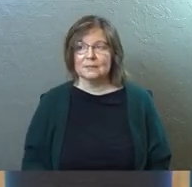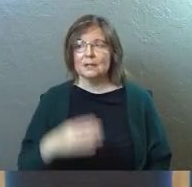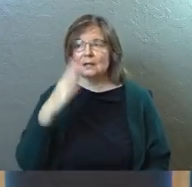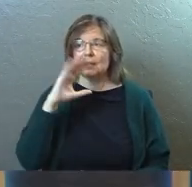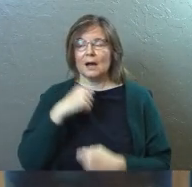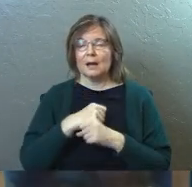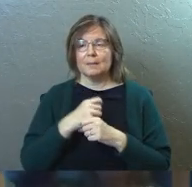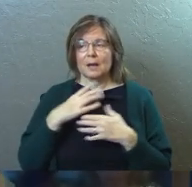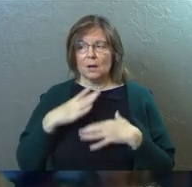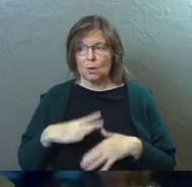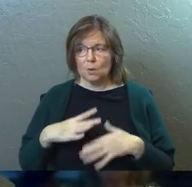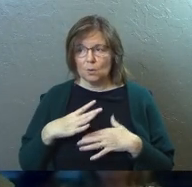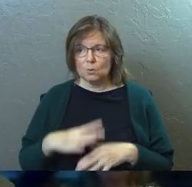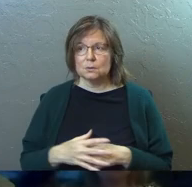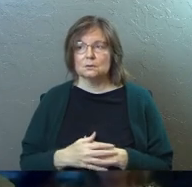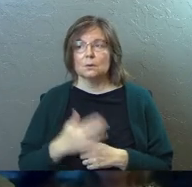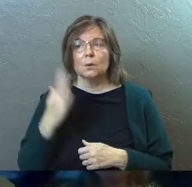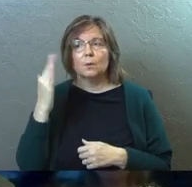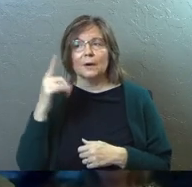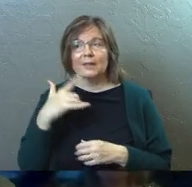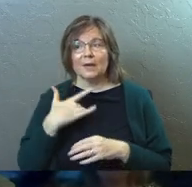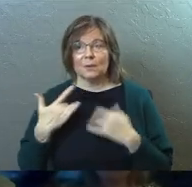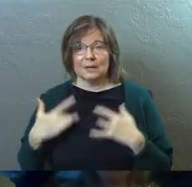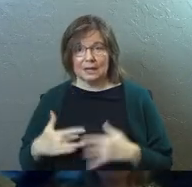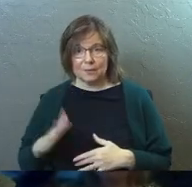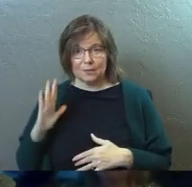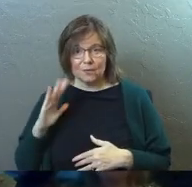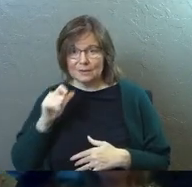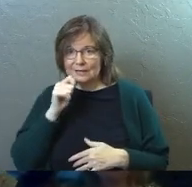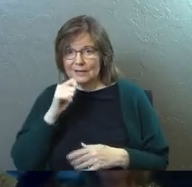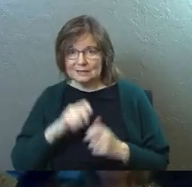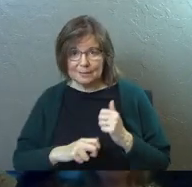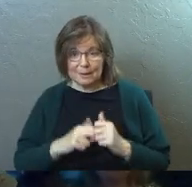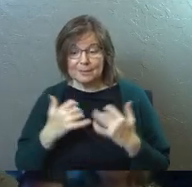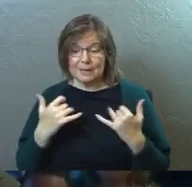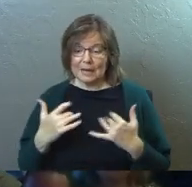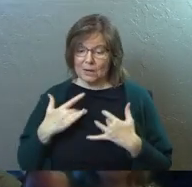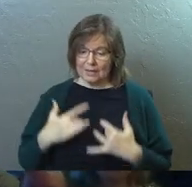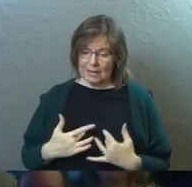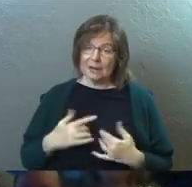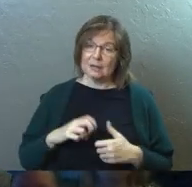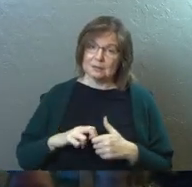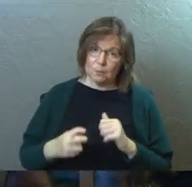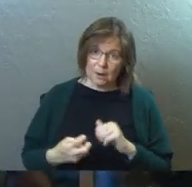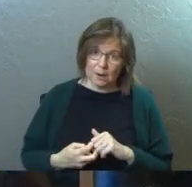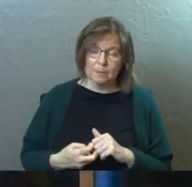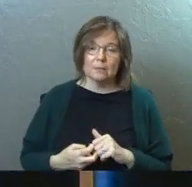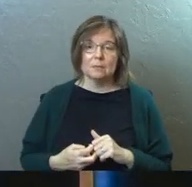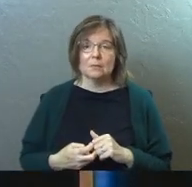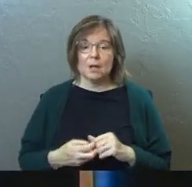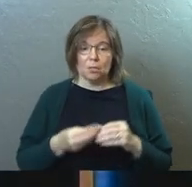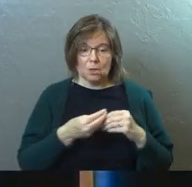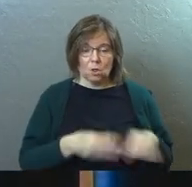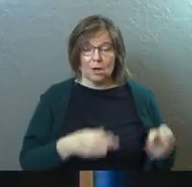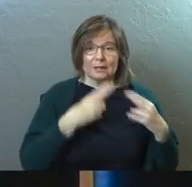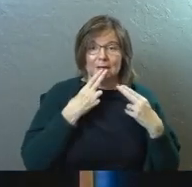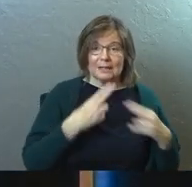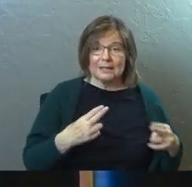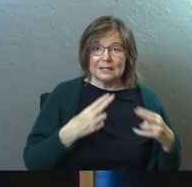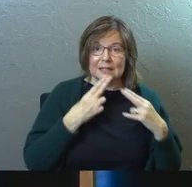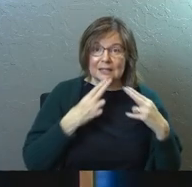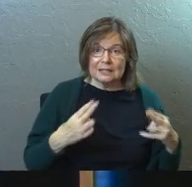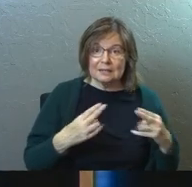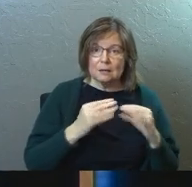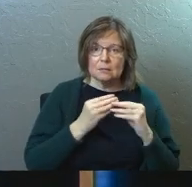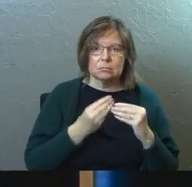That God made clothes. Because they were naked before and it wasn't a problem, but now they're naked and it's a problem and they've lost their innocence and now